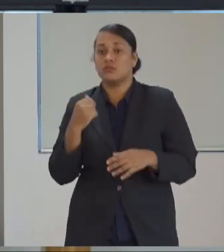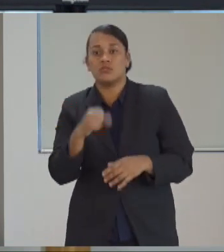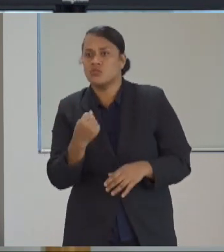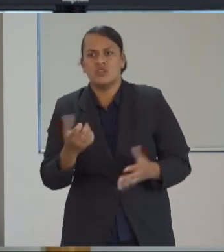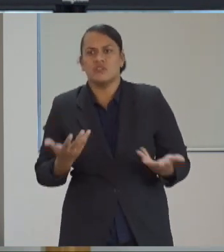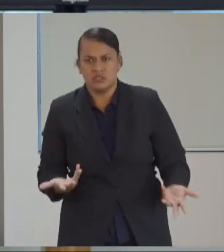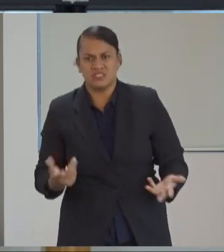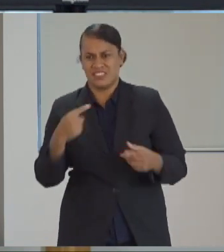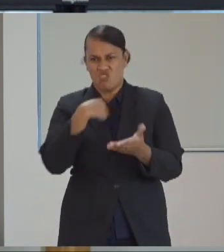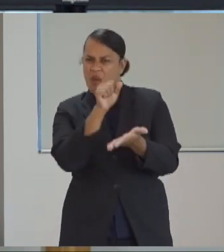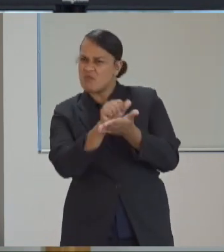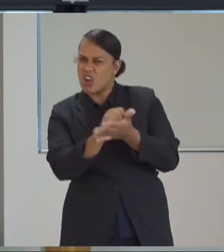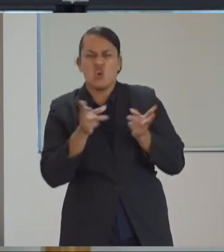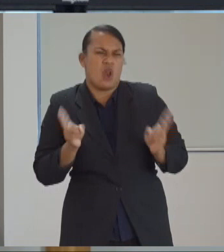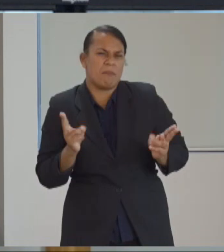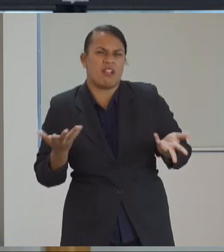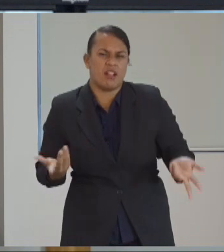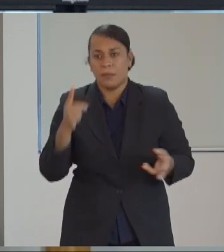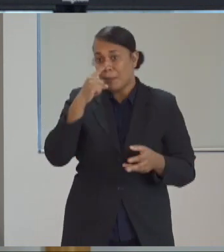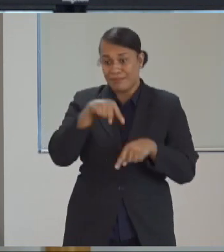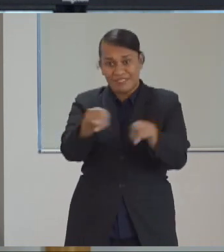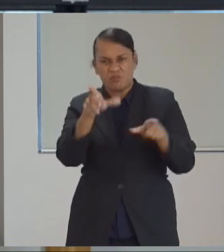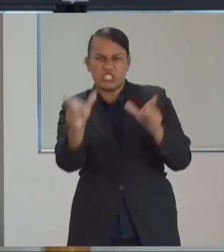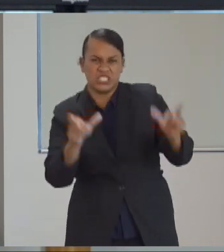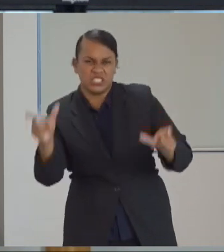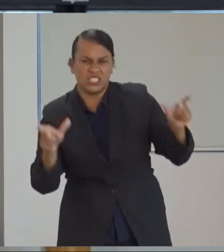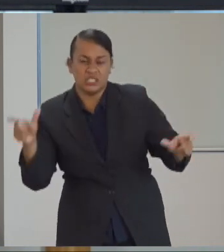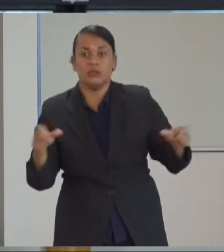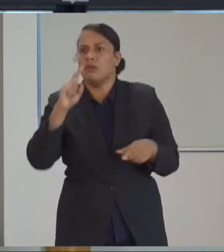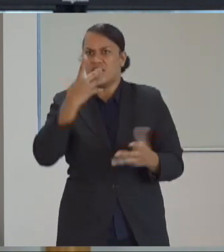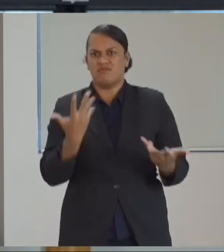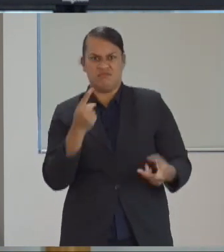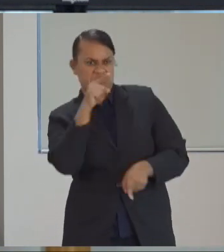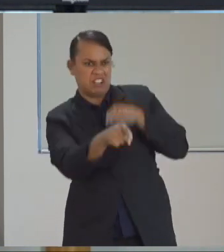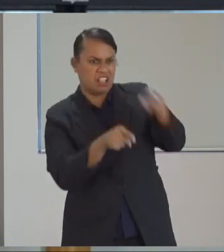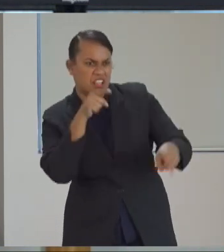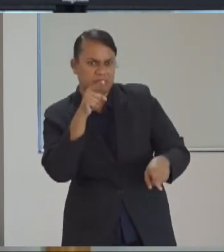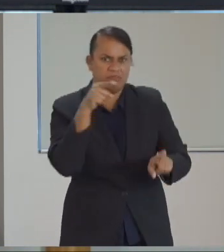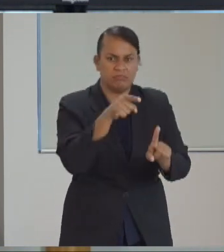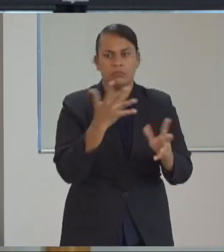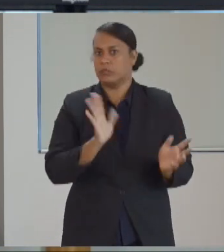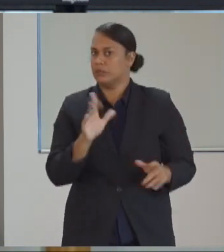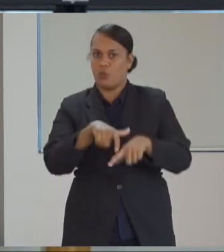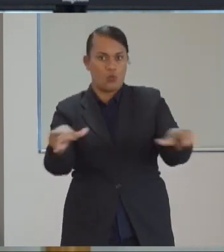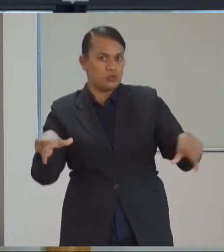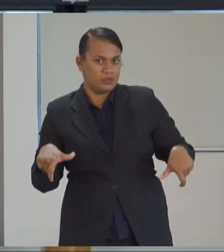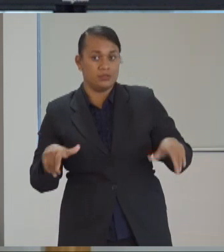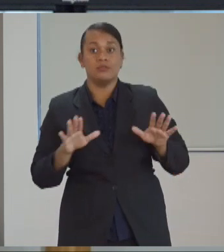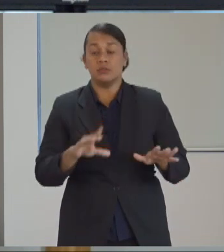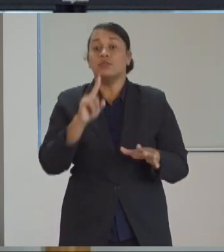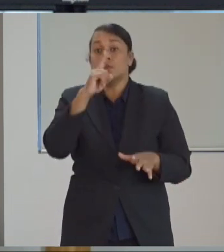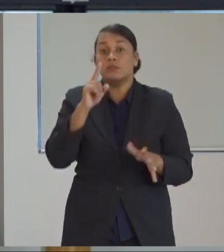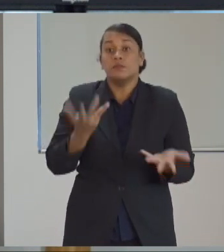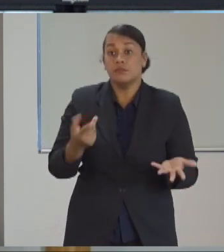ruling. I can criticize a ruling. Obviously, I can't hold the court in contempt, but I can criticize